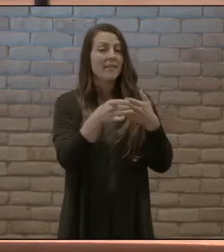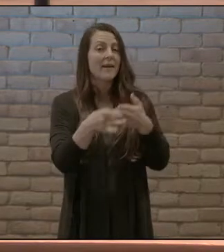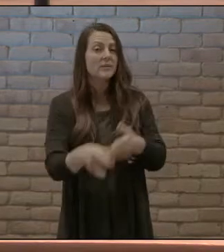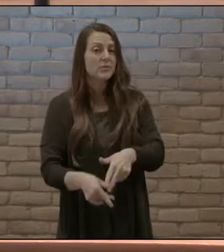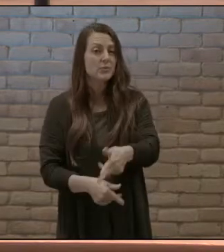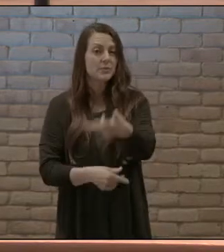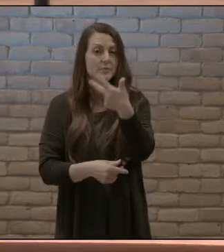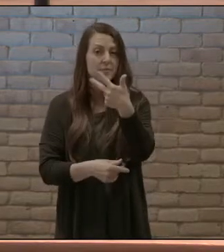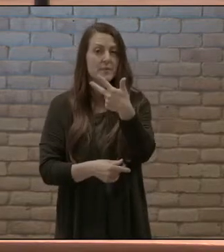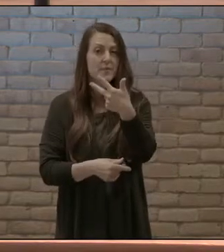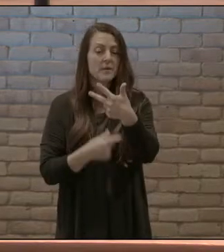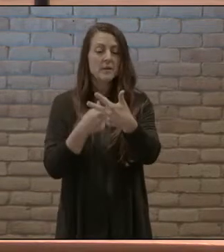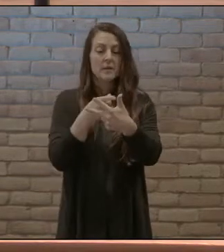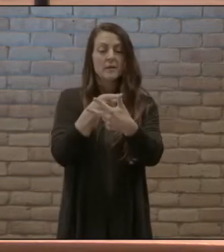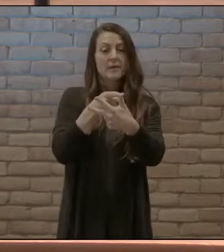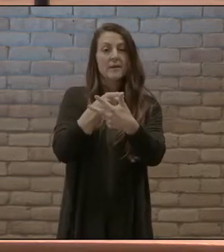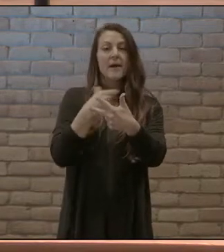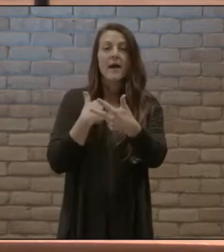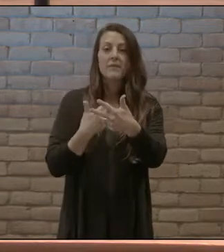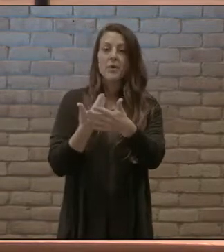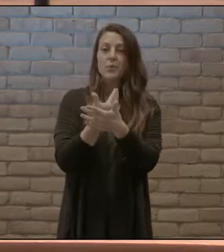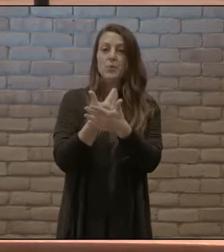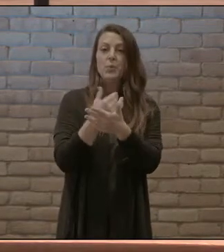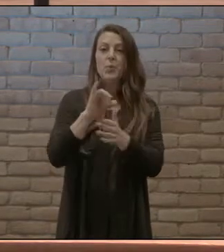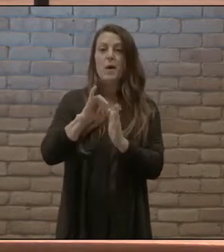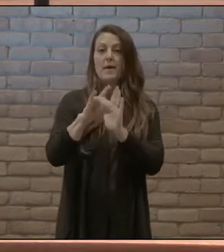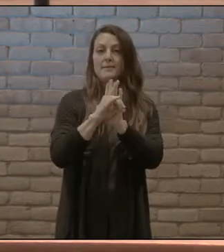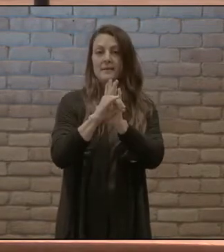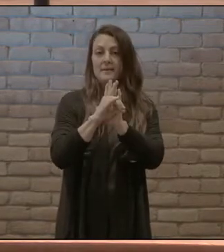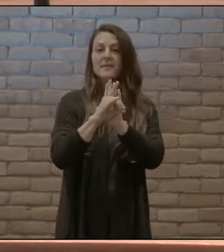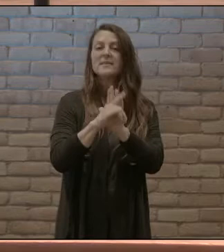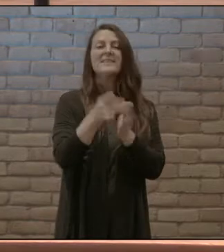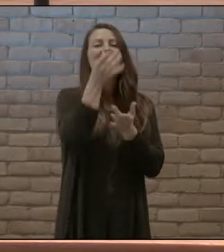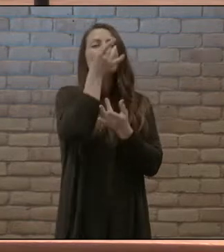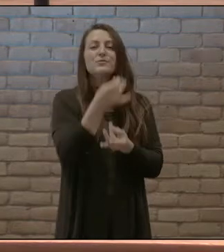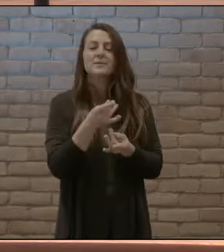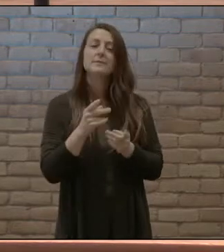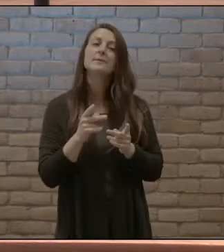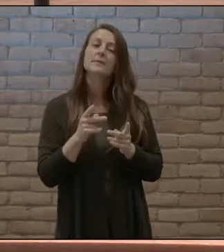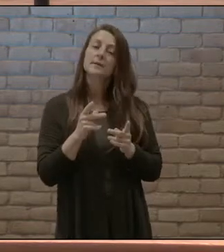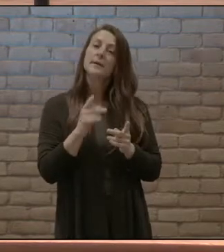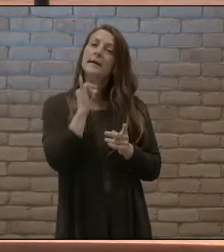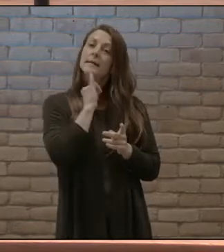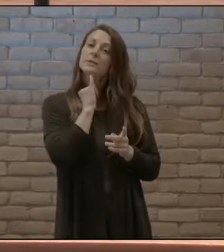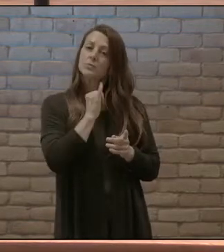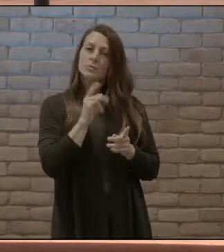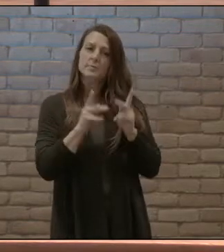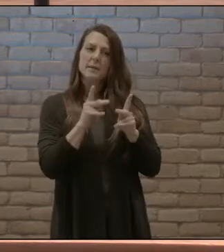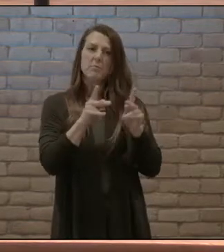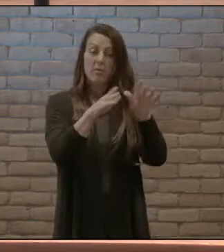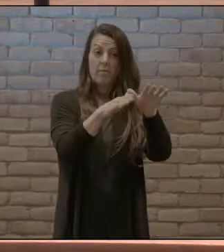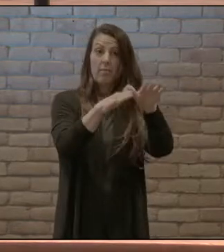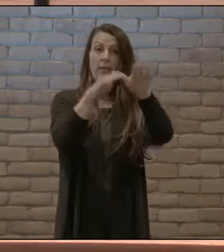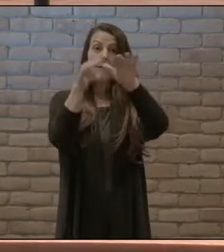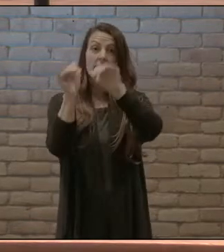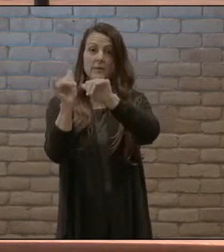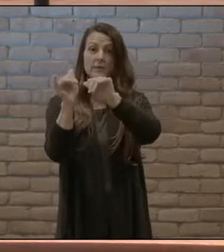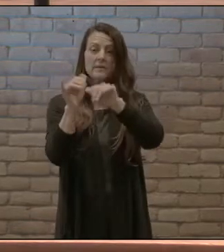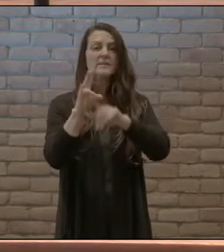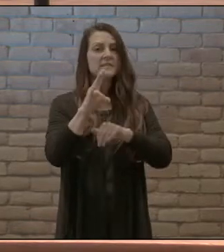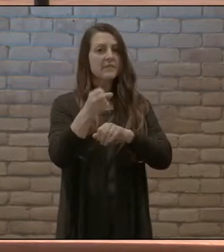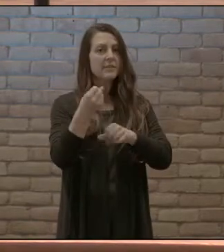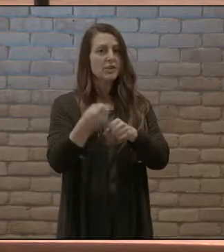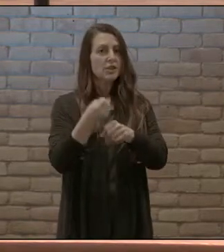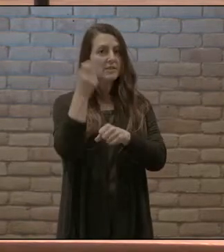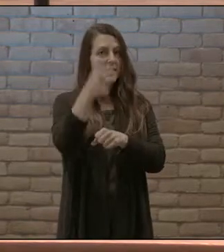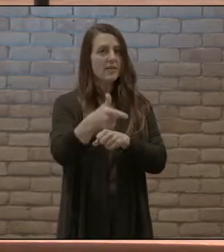new identity. It's pretty interesting that as the Israelites left exile after 70 years, just as God had